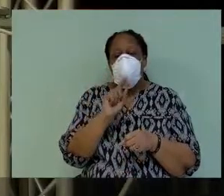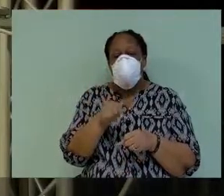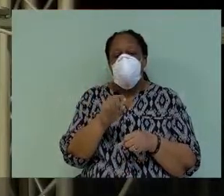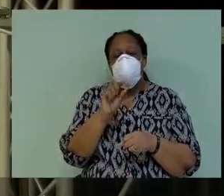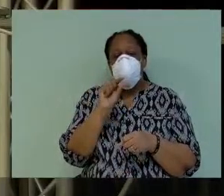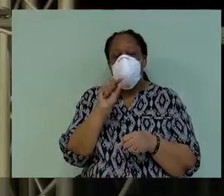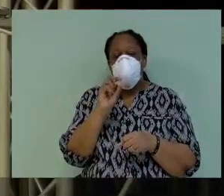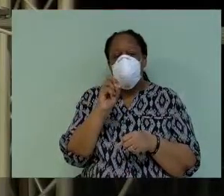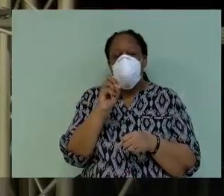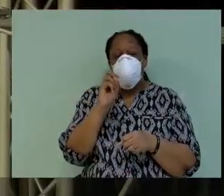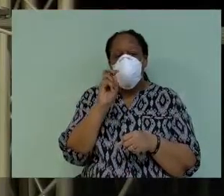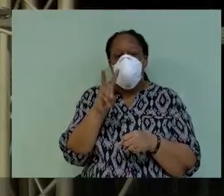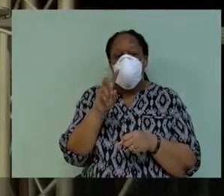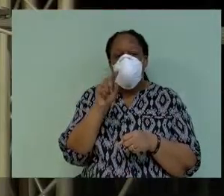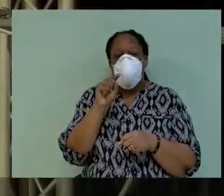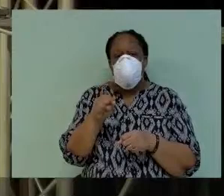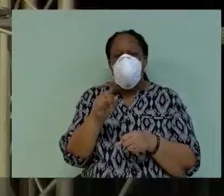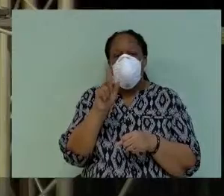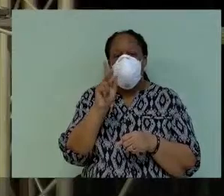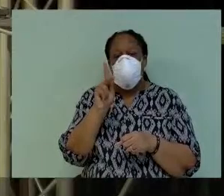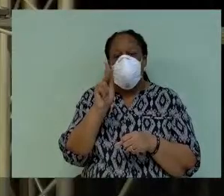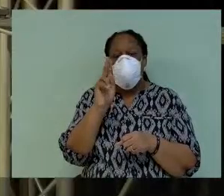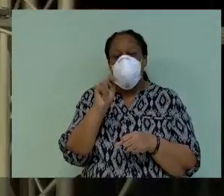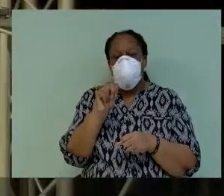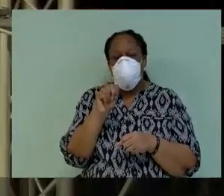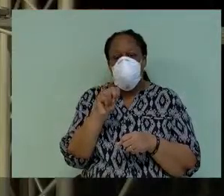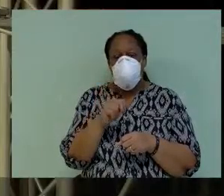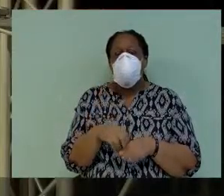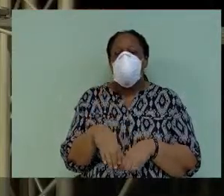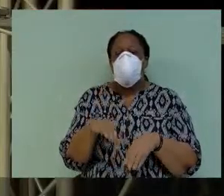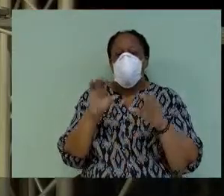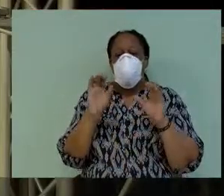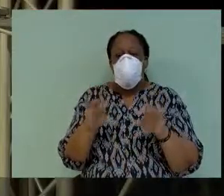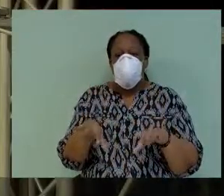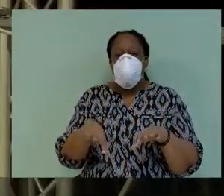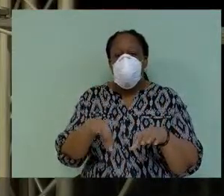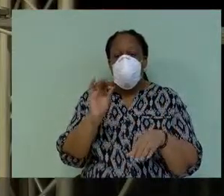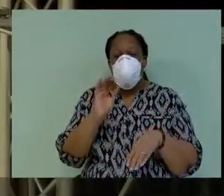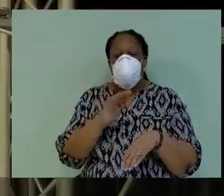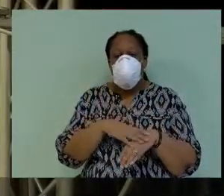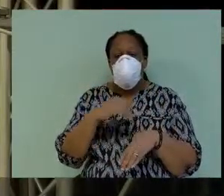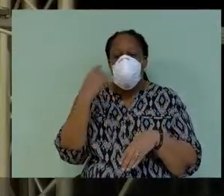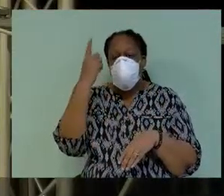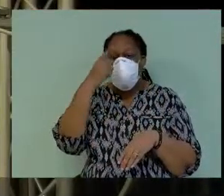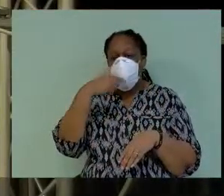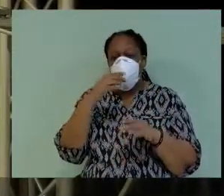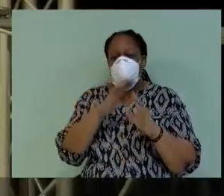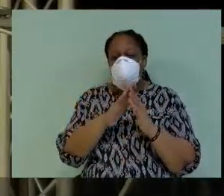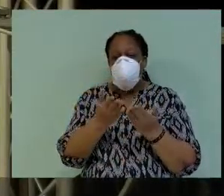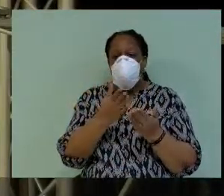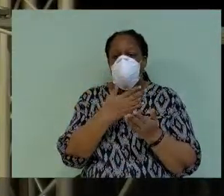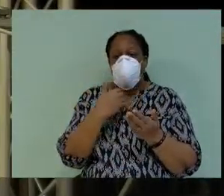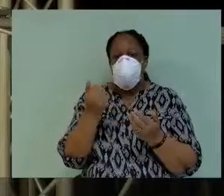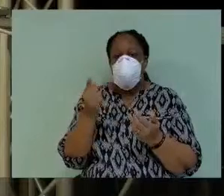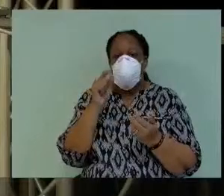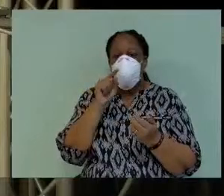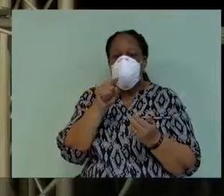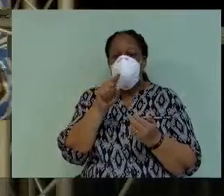www.covid.gov.kn, as well as on our health promotion Facebook, YouTube, and Instagram pages. Thank